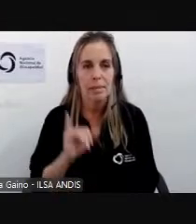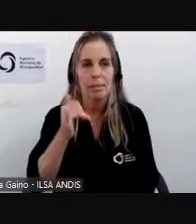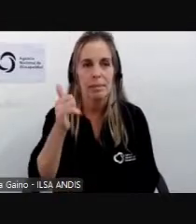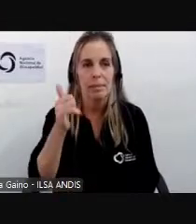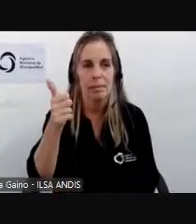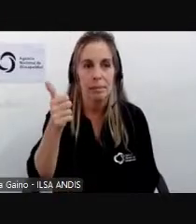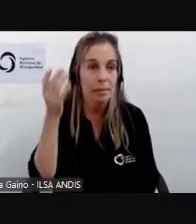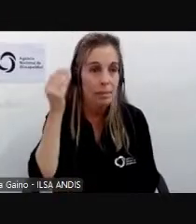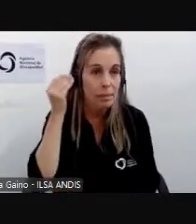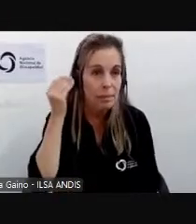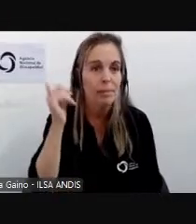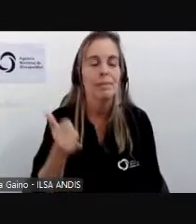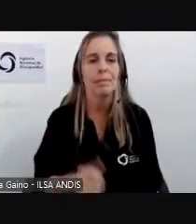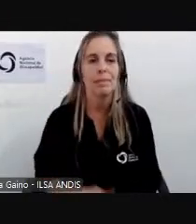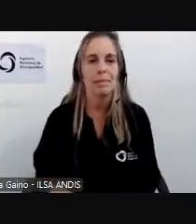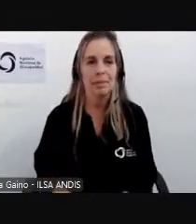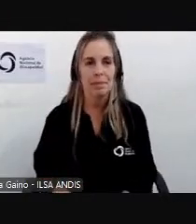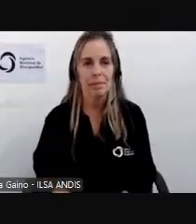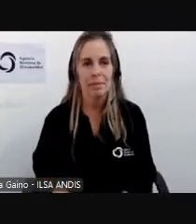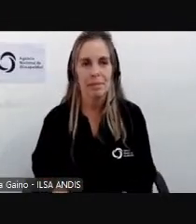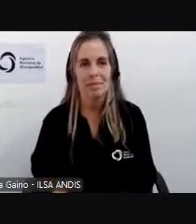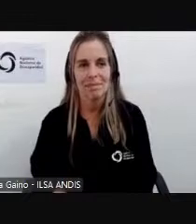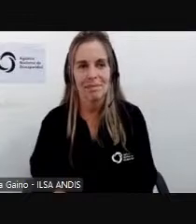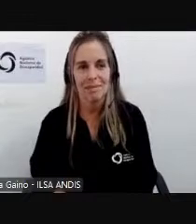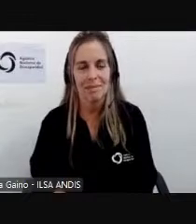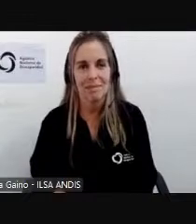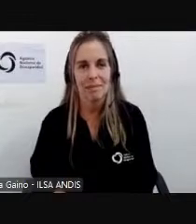Can you hear me better now?